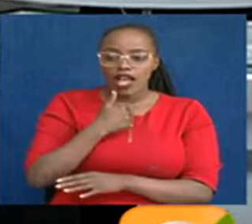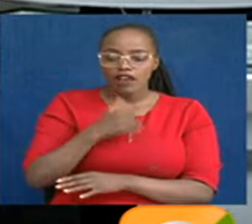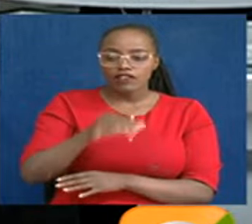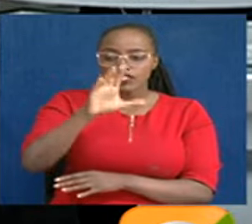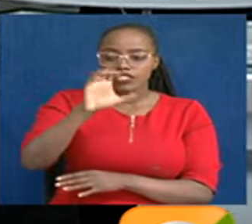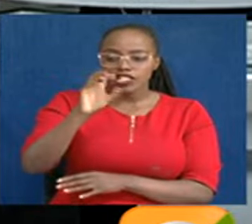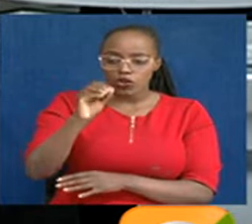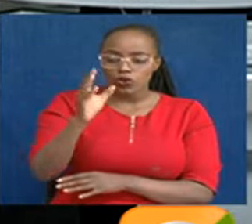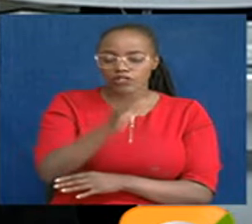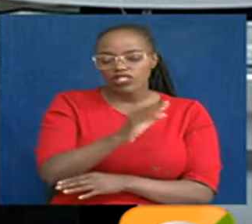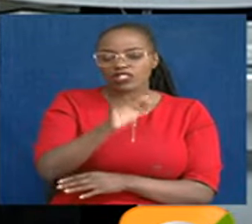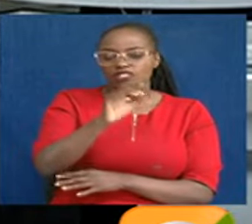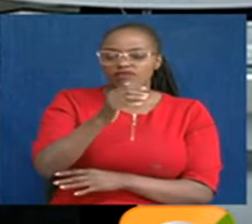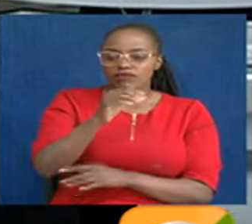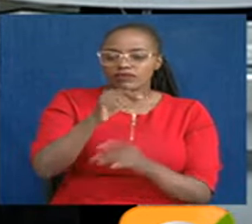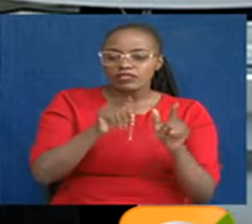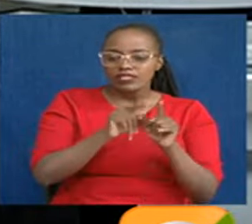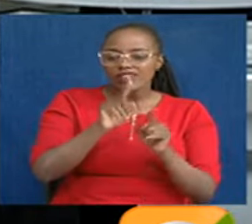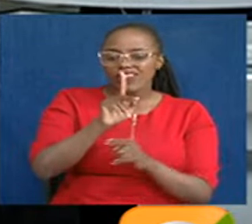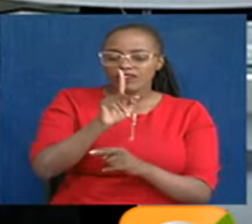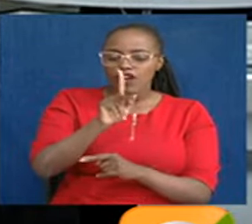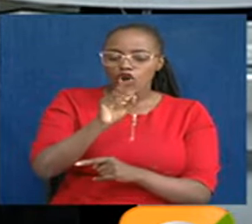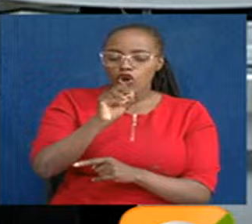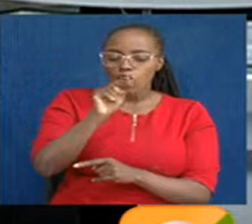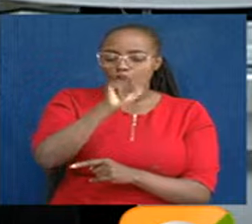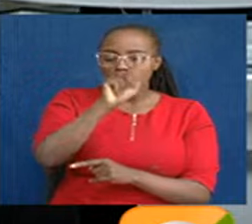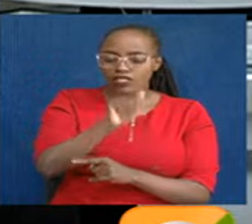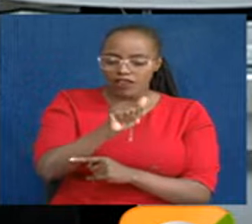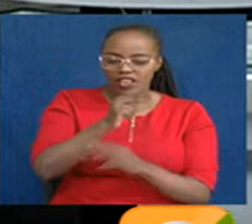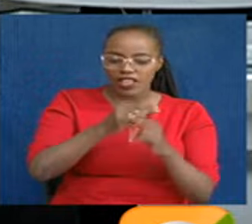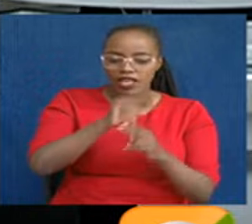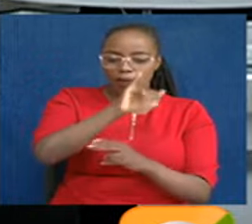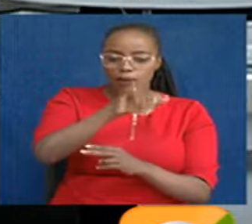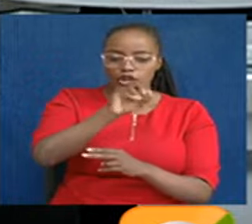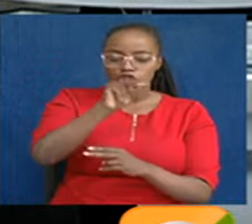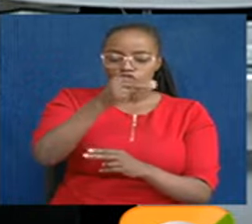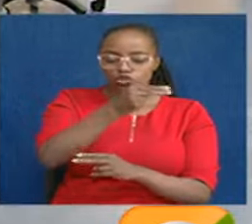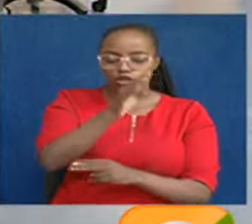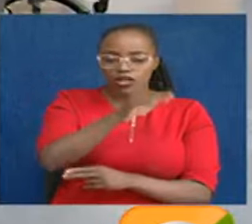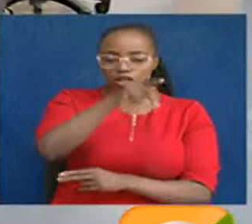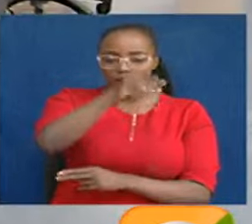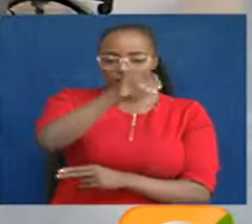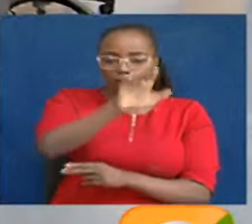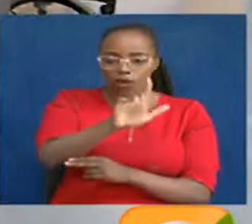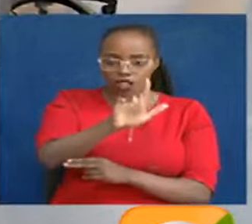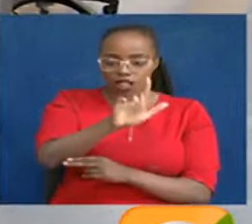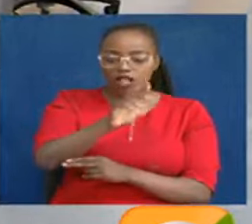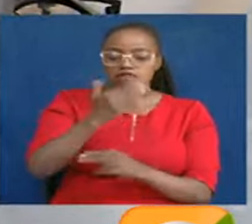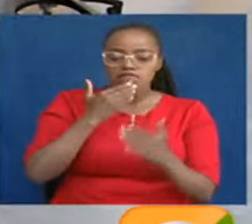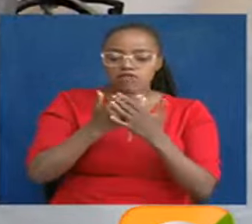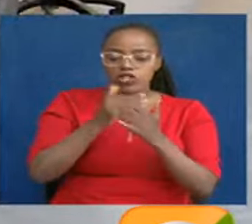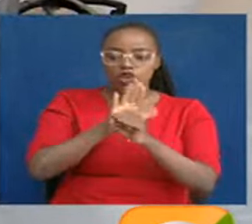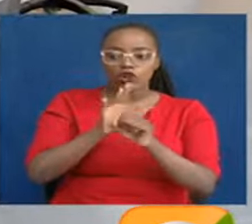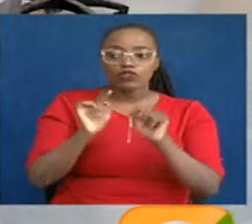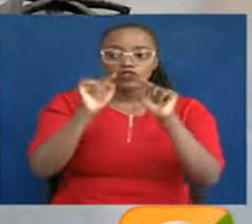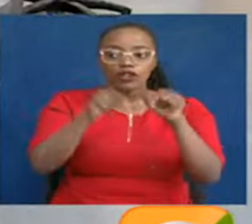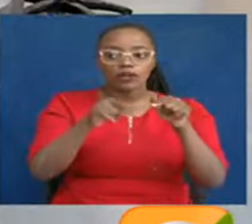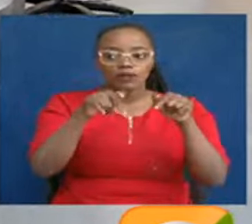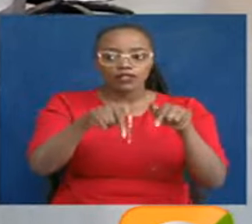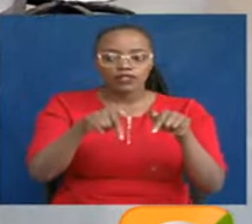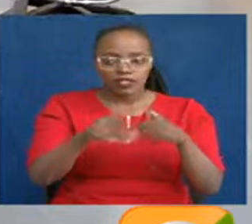of Konza Technopolis, that's John Paul Okwiri. Ladies and gentlemen, thank you very much for being here with us